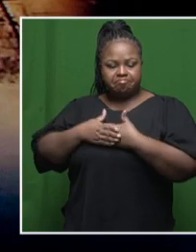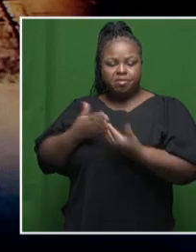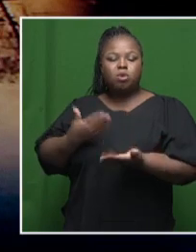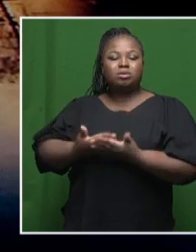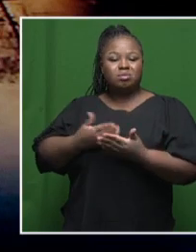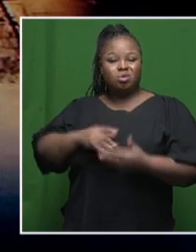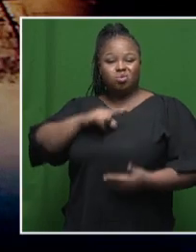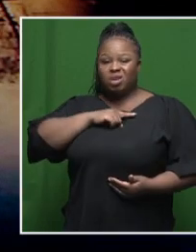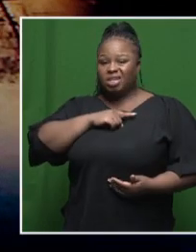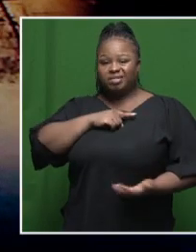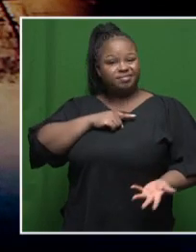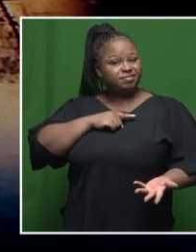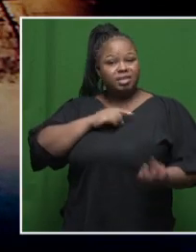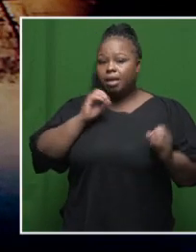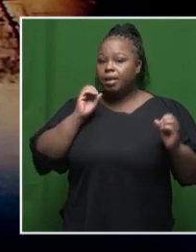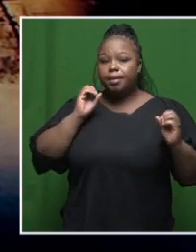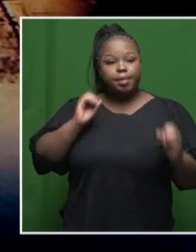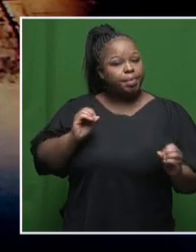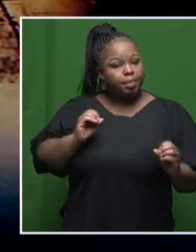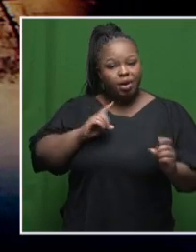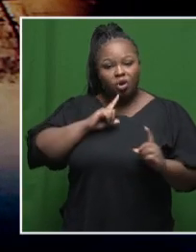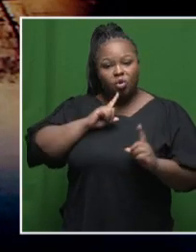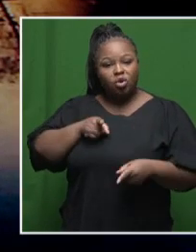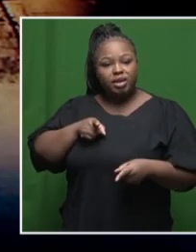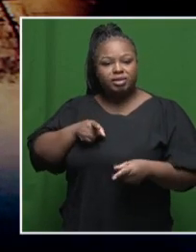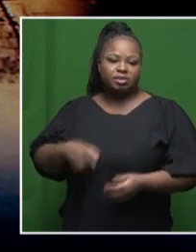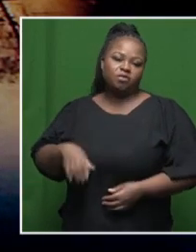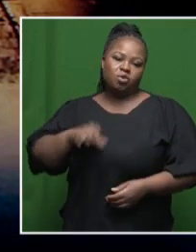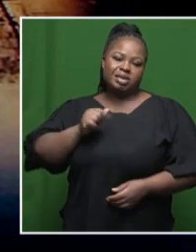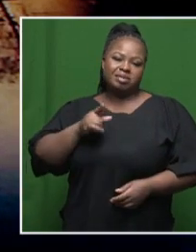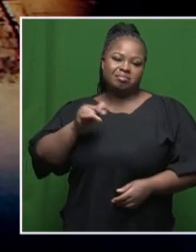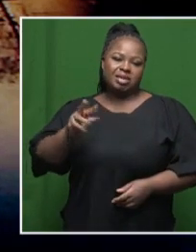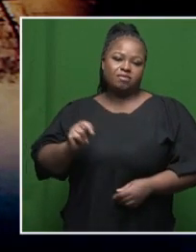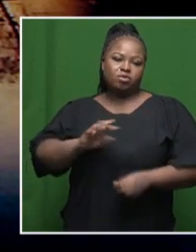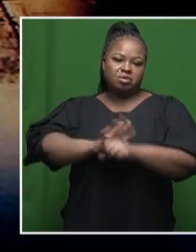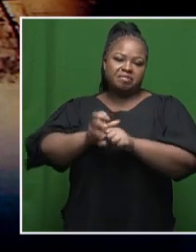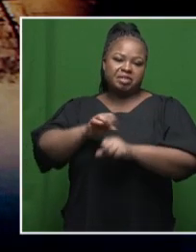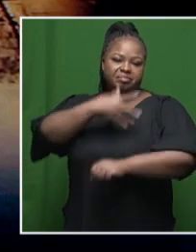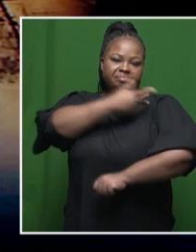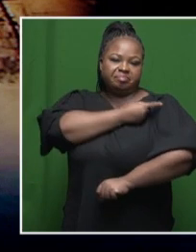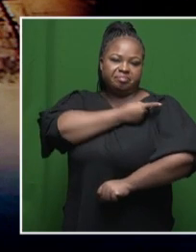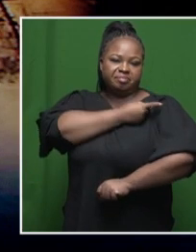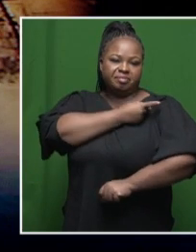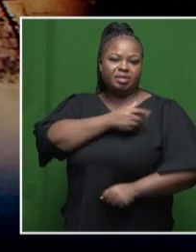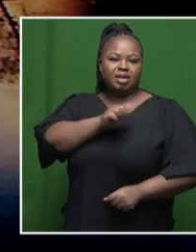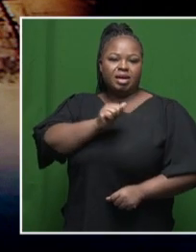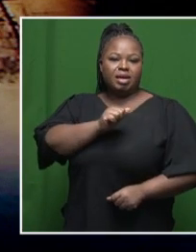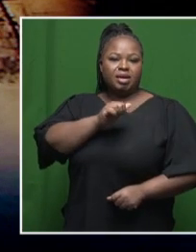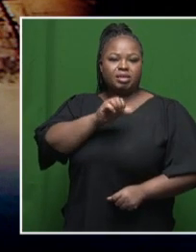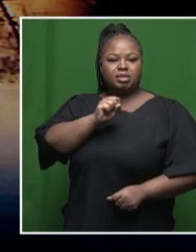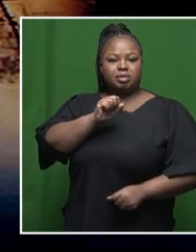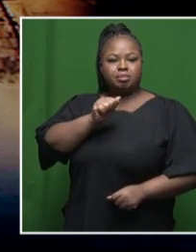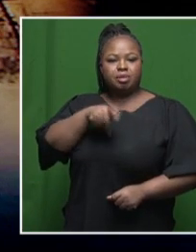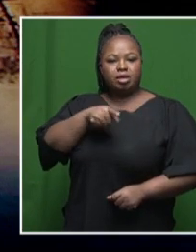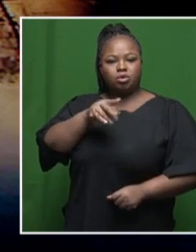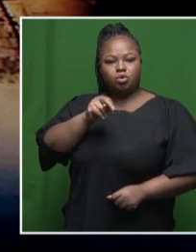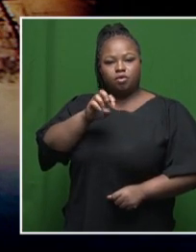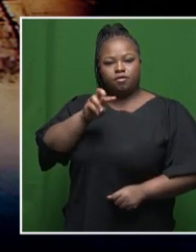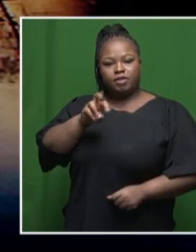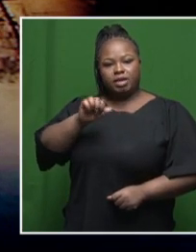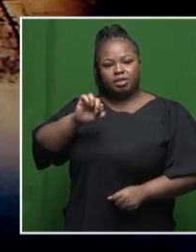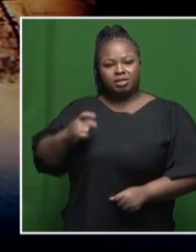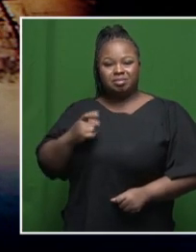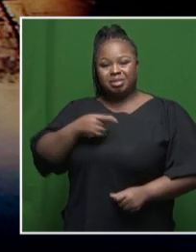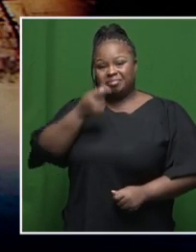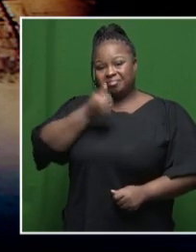after receiving 0 orders for the Aspen-branded COVID-19 vaccine Aspenovax. Aspen